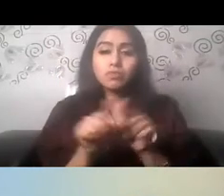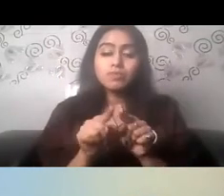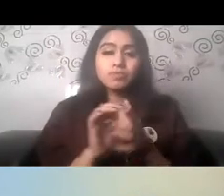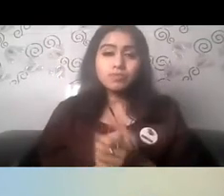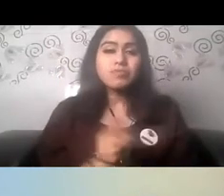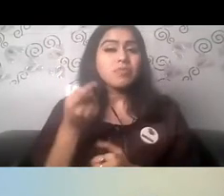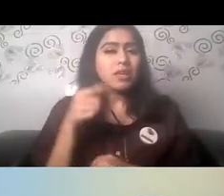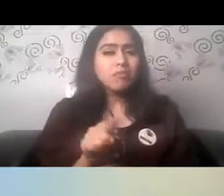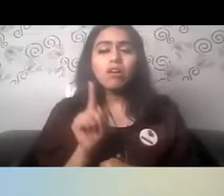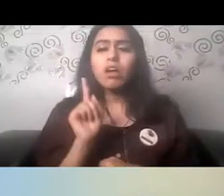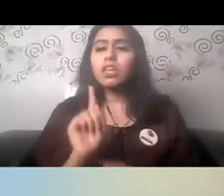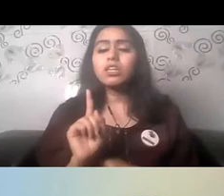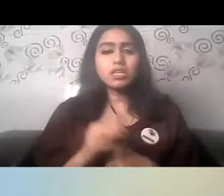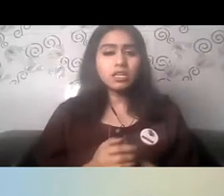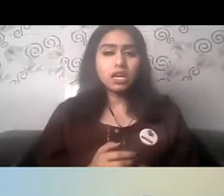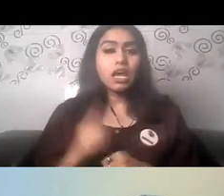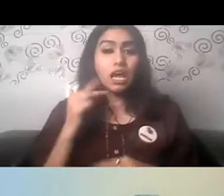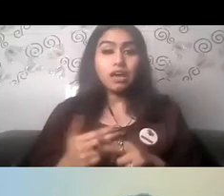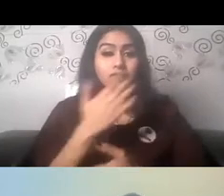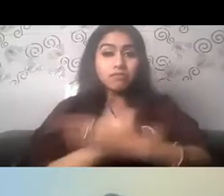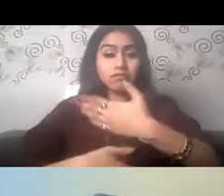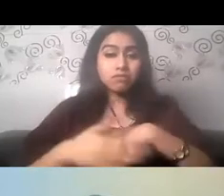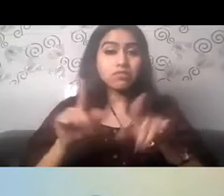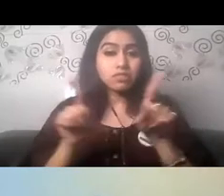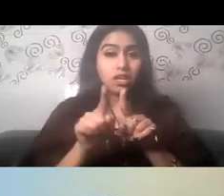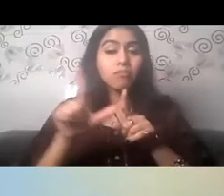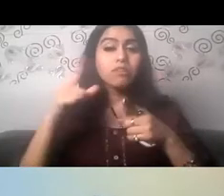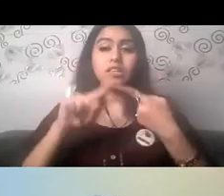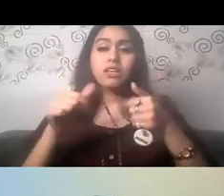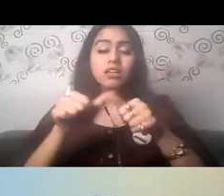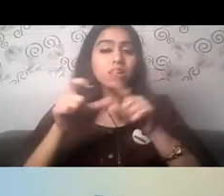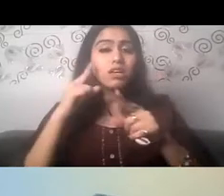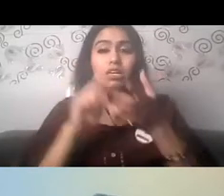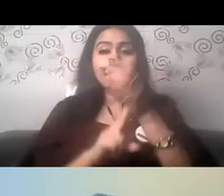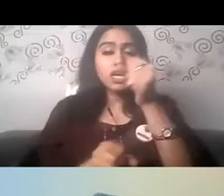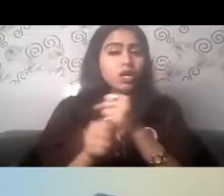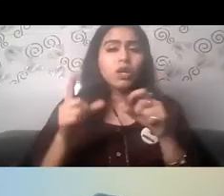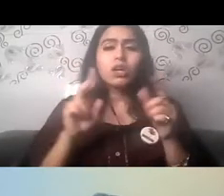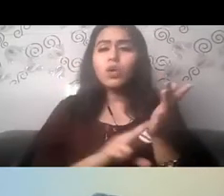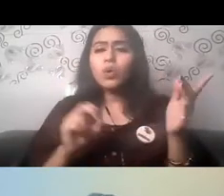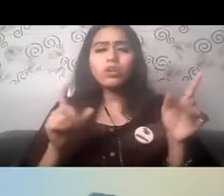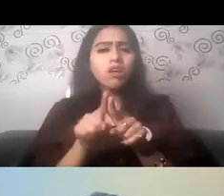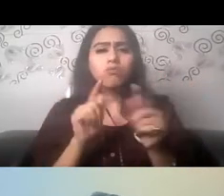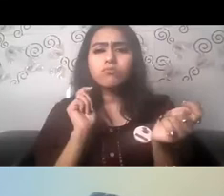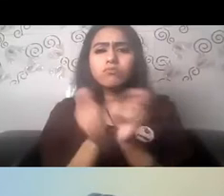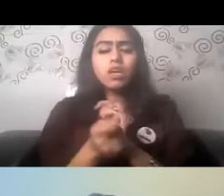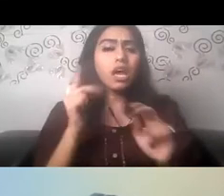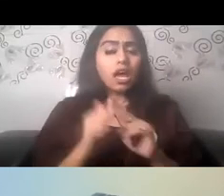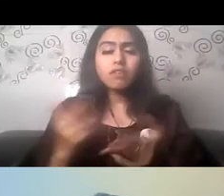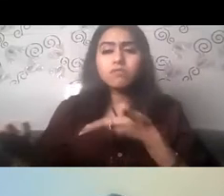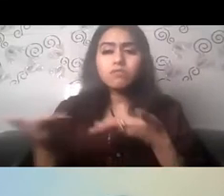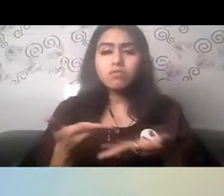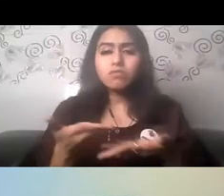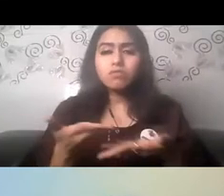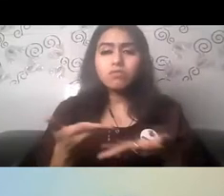but it has to be with disabled people leading that change and you kind of co-producing services